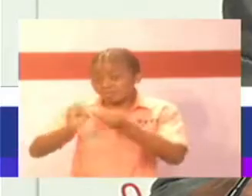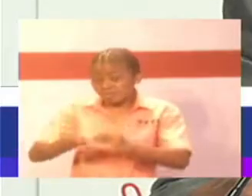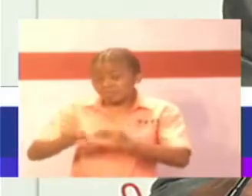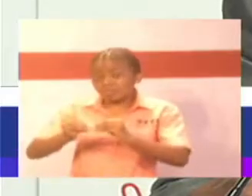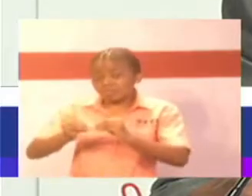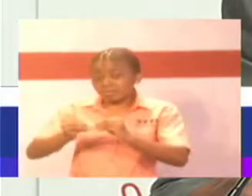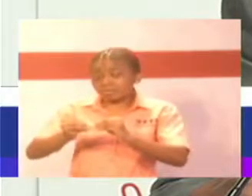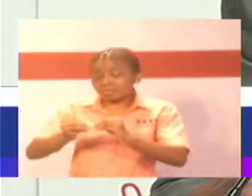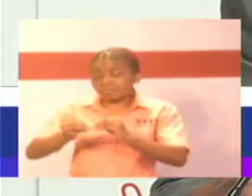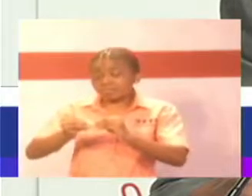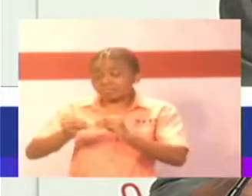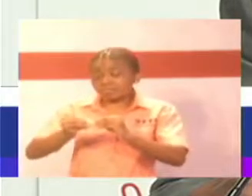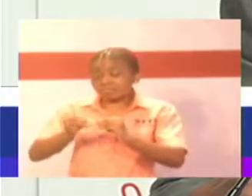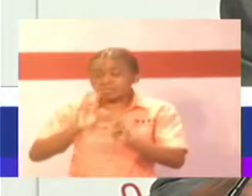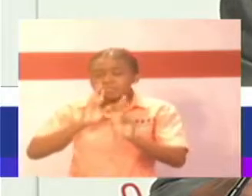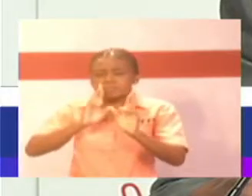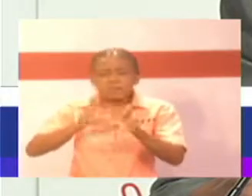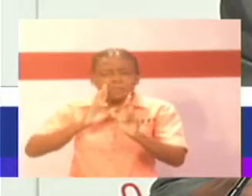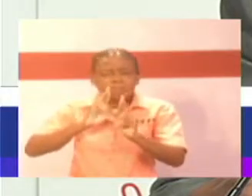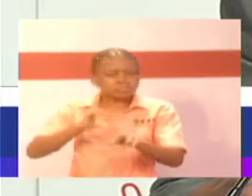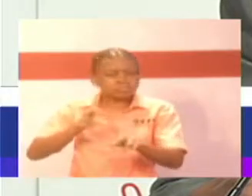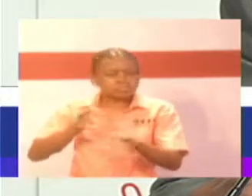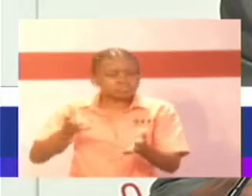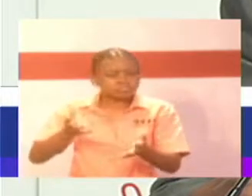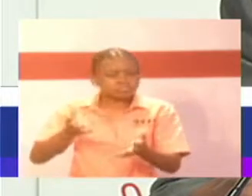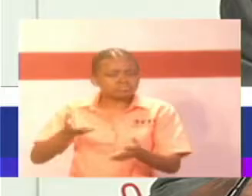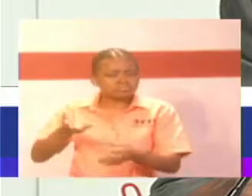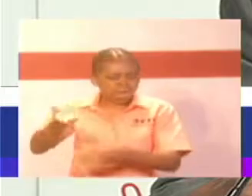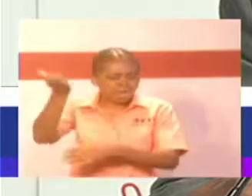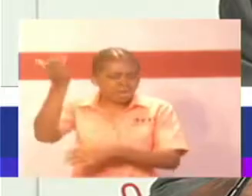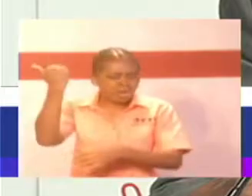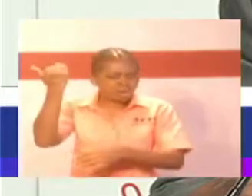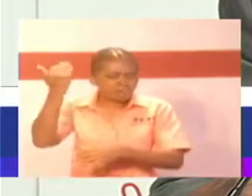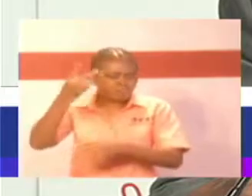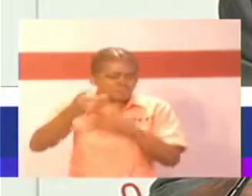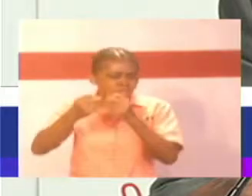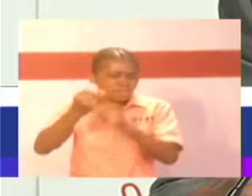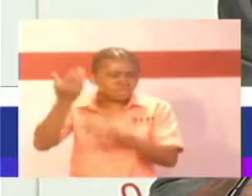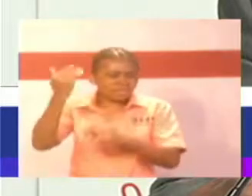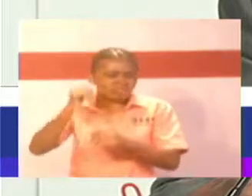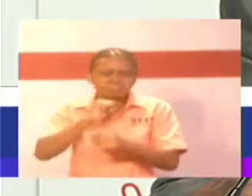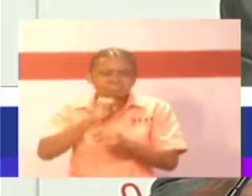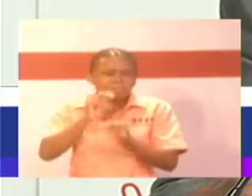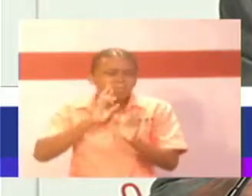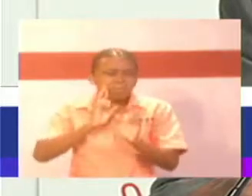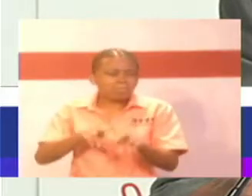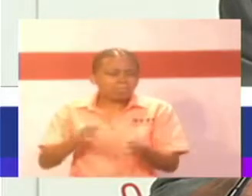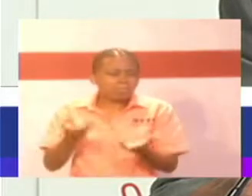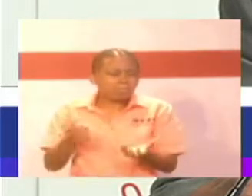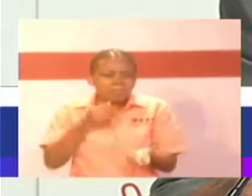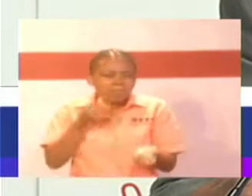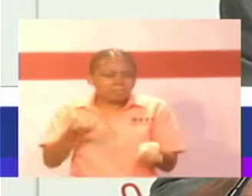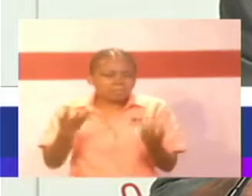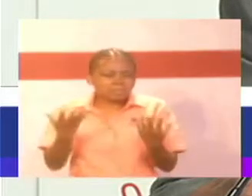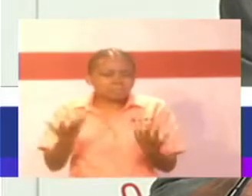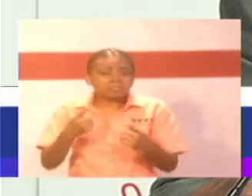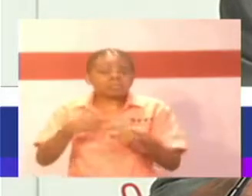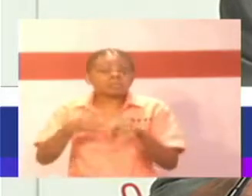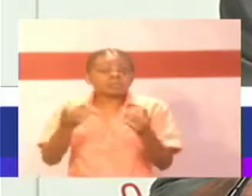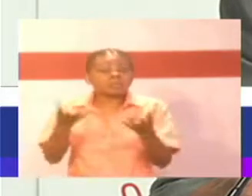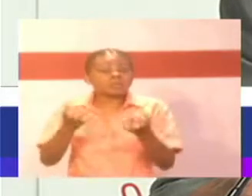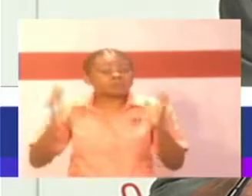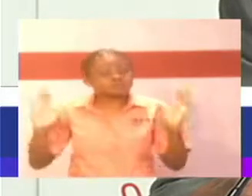recorded confirmed cases of influenza deaths over the last 2 years. That's both 2021 and 2020. And we want to encourage those